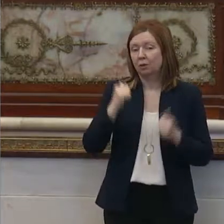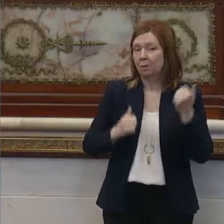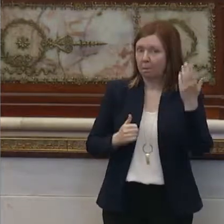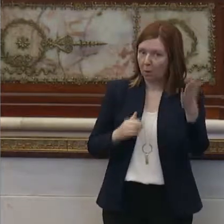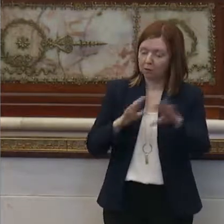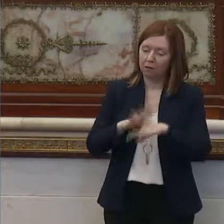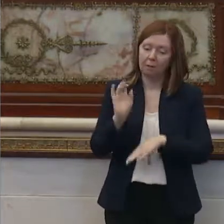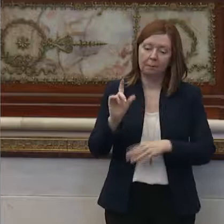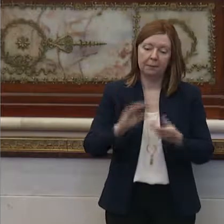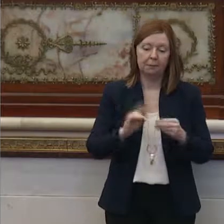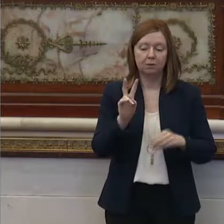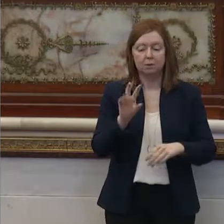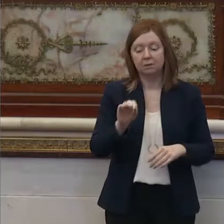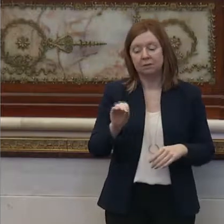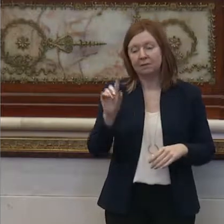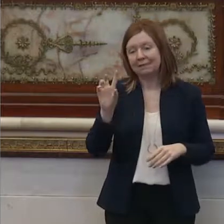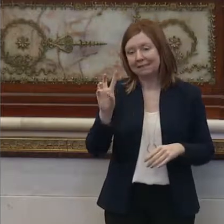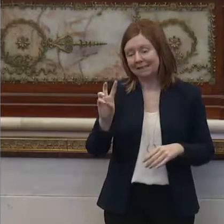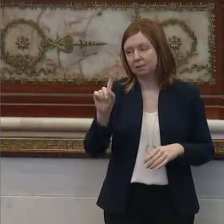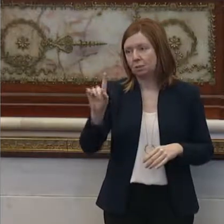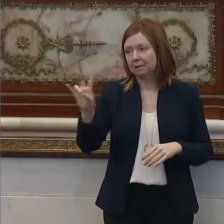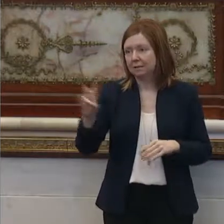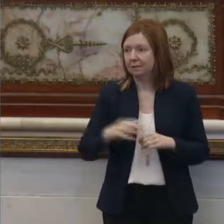number 200617.